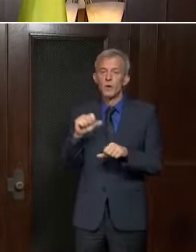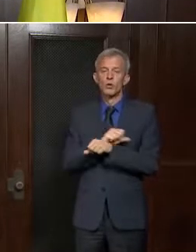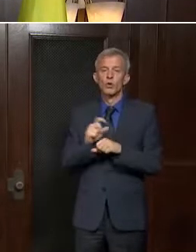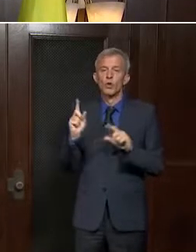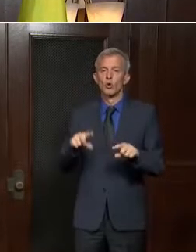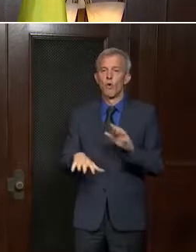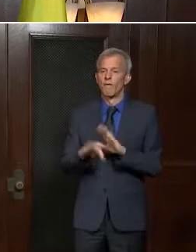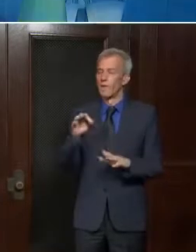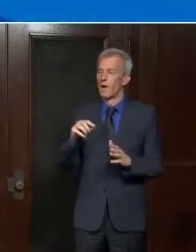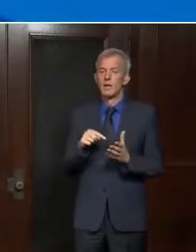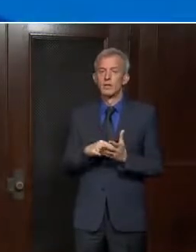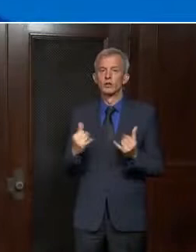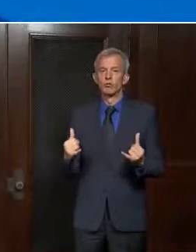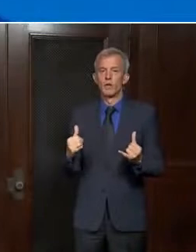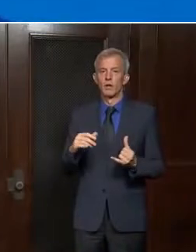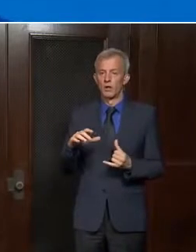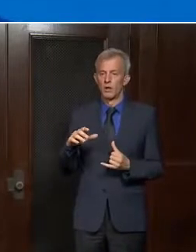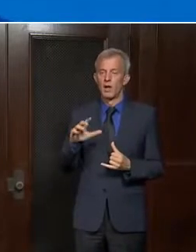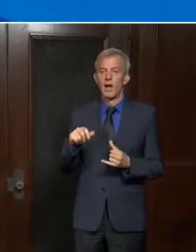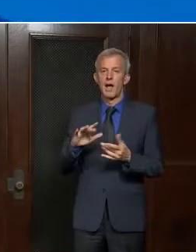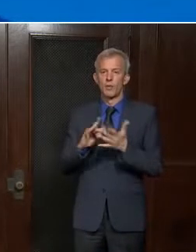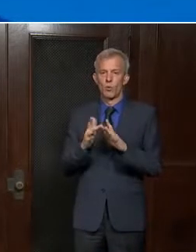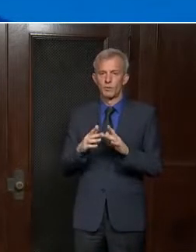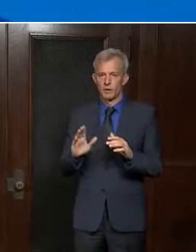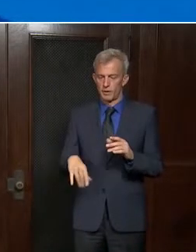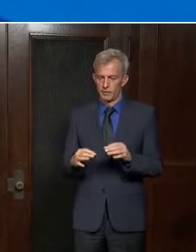this right now at